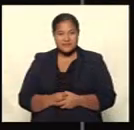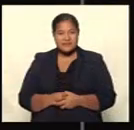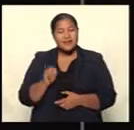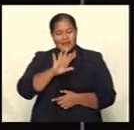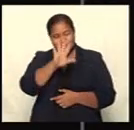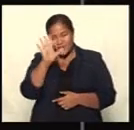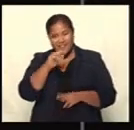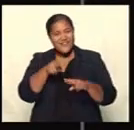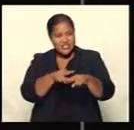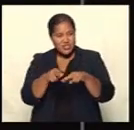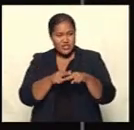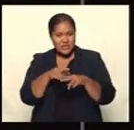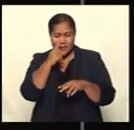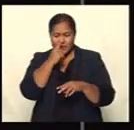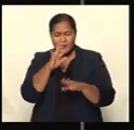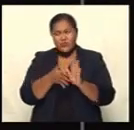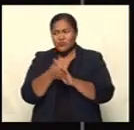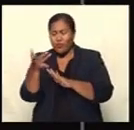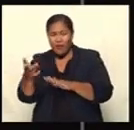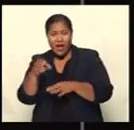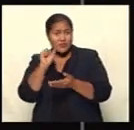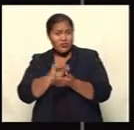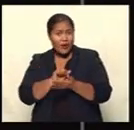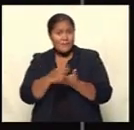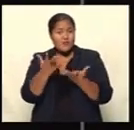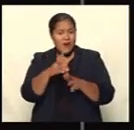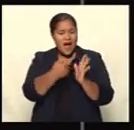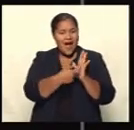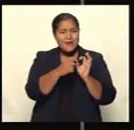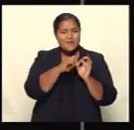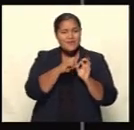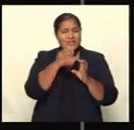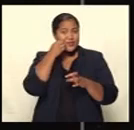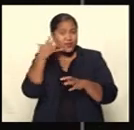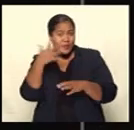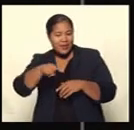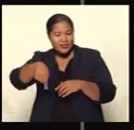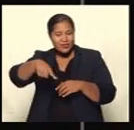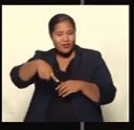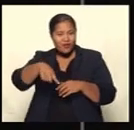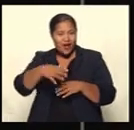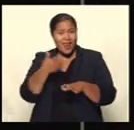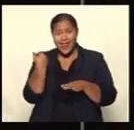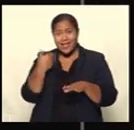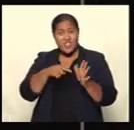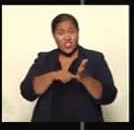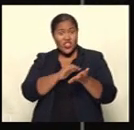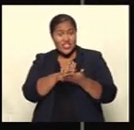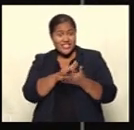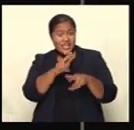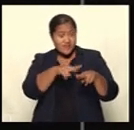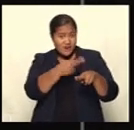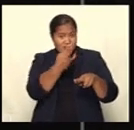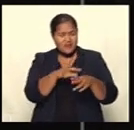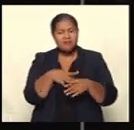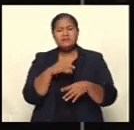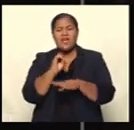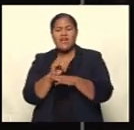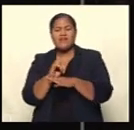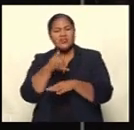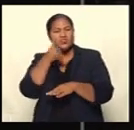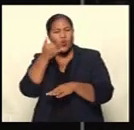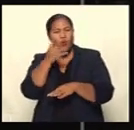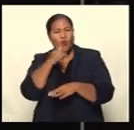Bulawanaka, Fiji. People who may have shopped at RB Patel Market Branch in Suva last Thursday and Friday are advised to call